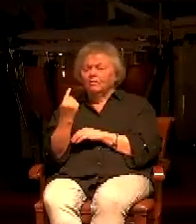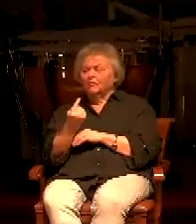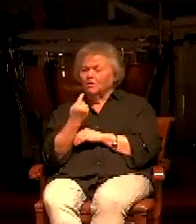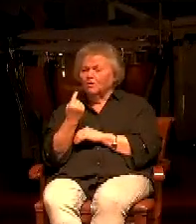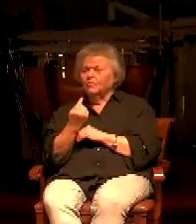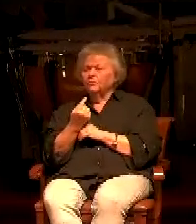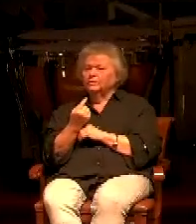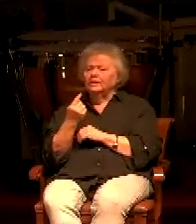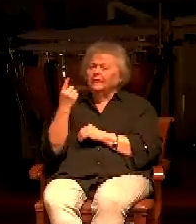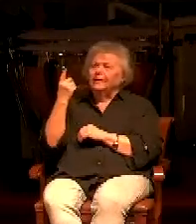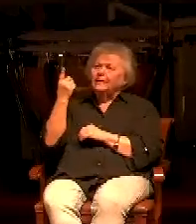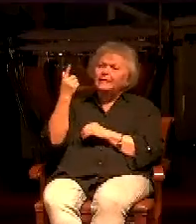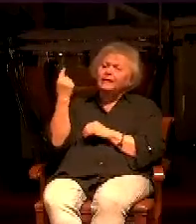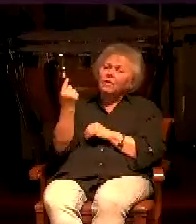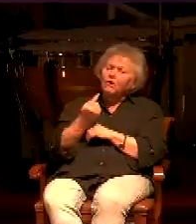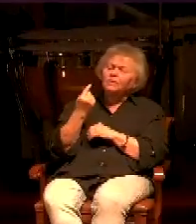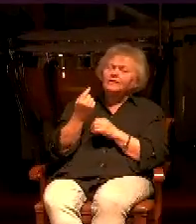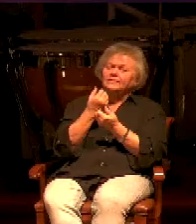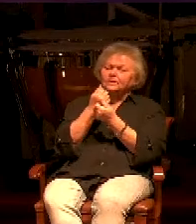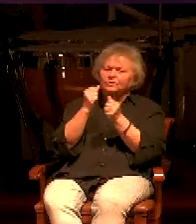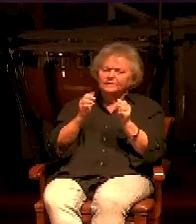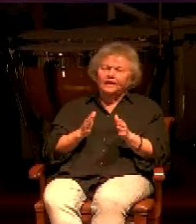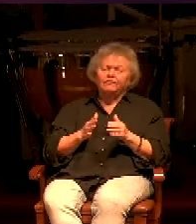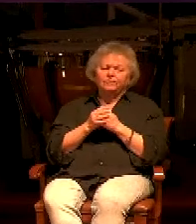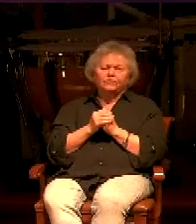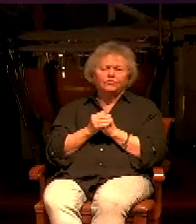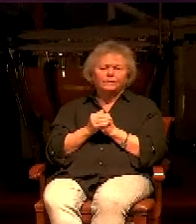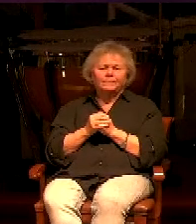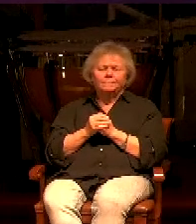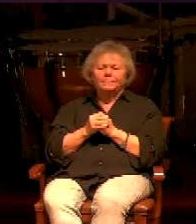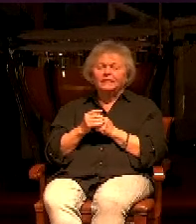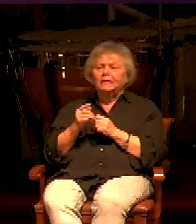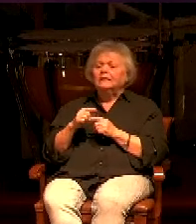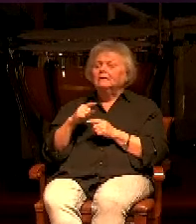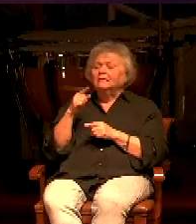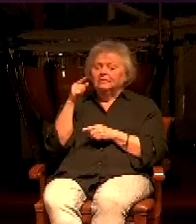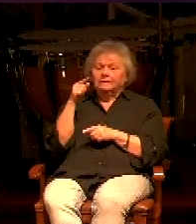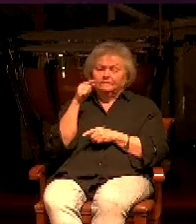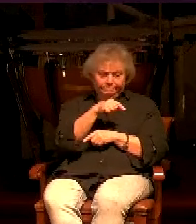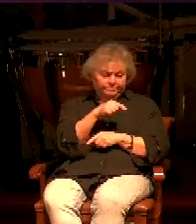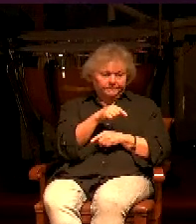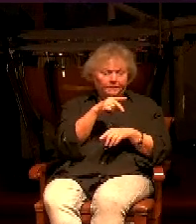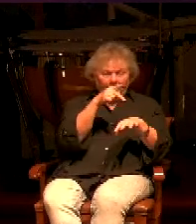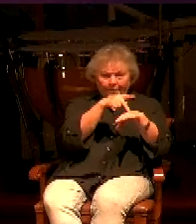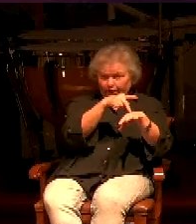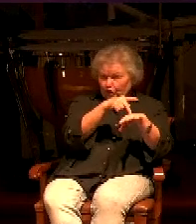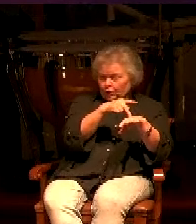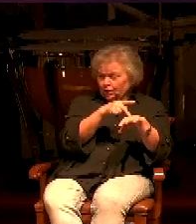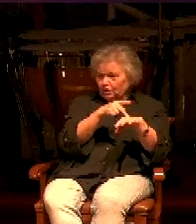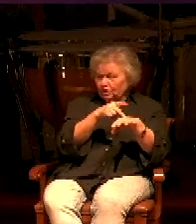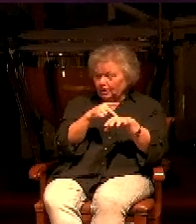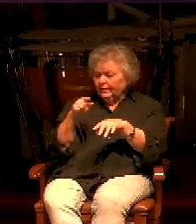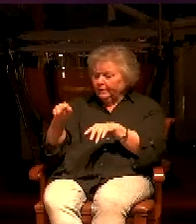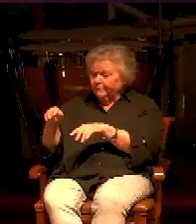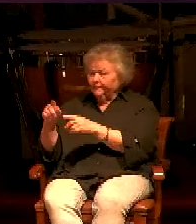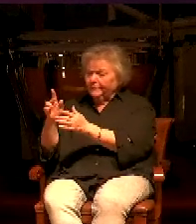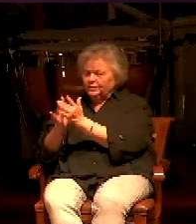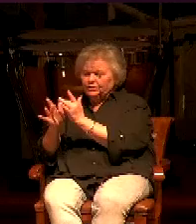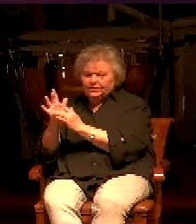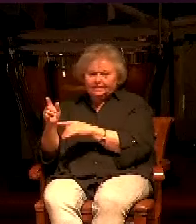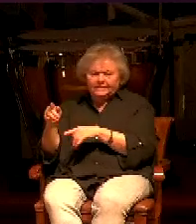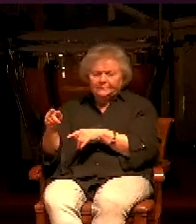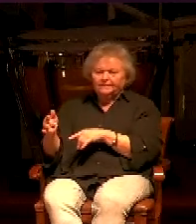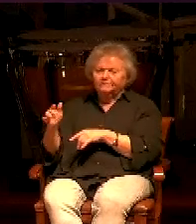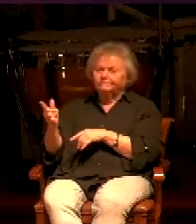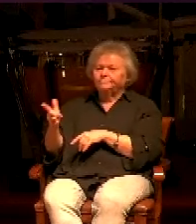our Savior. Look at verse 25. We flash back to Peter. What's been going on with Peter? We've seen Jesus. We've watched him now be courageous. We've seen